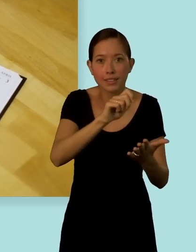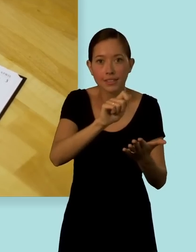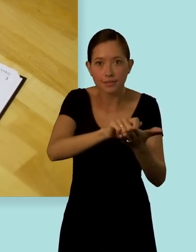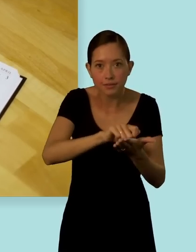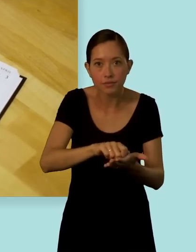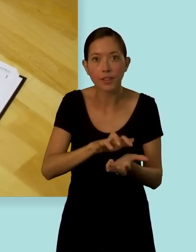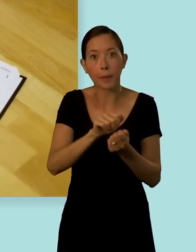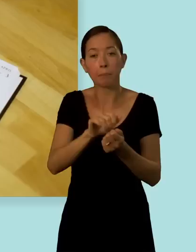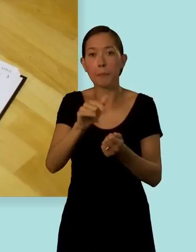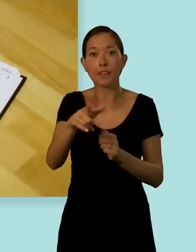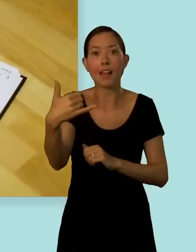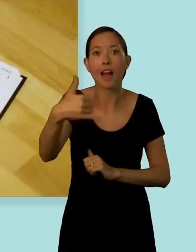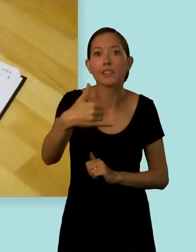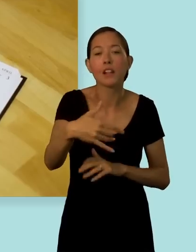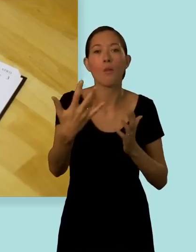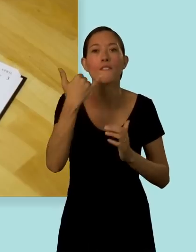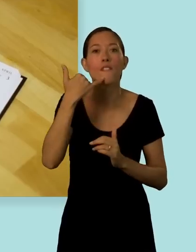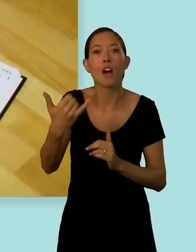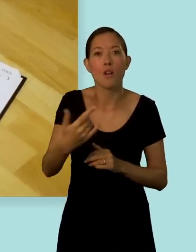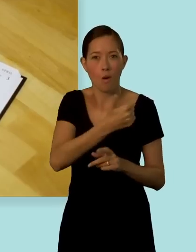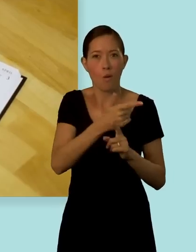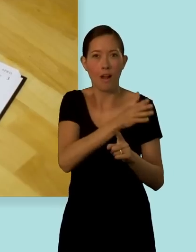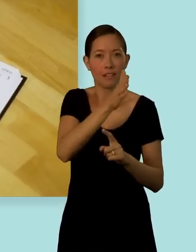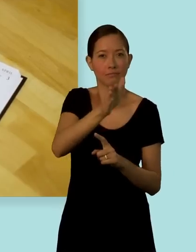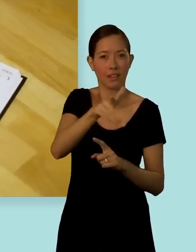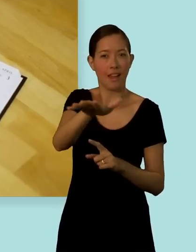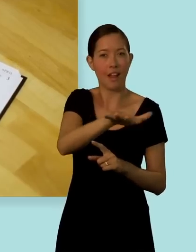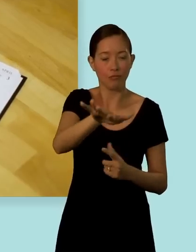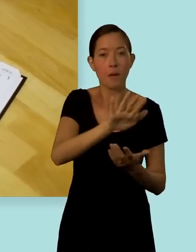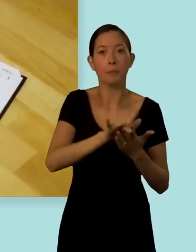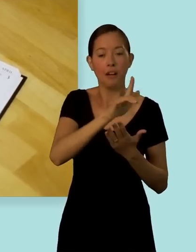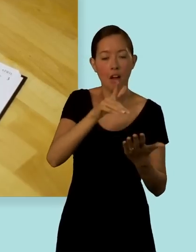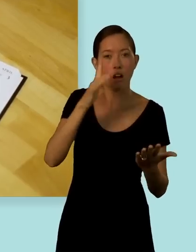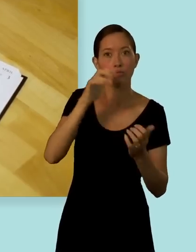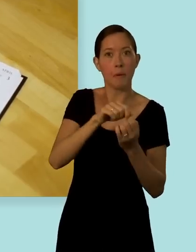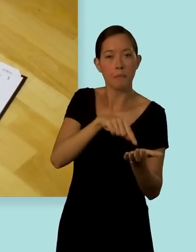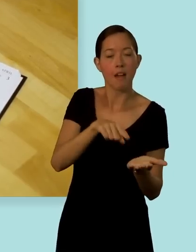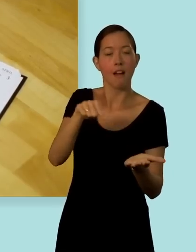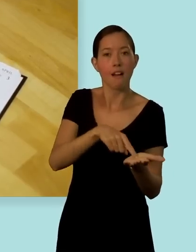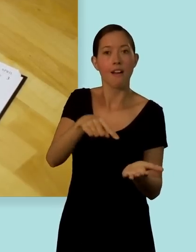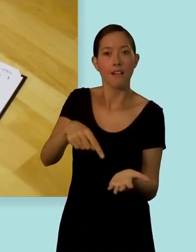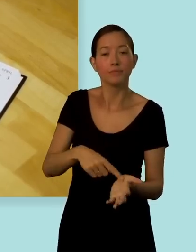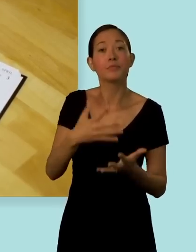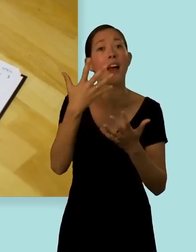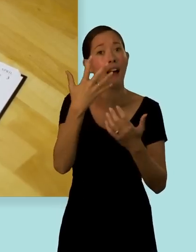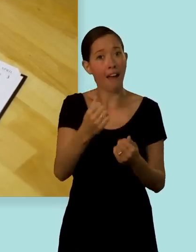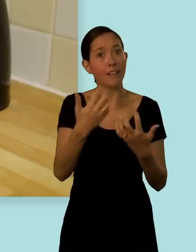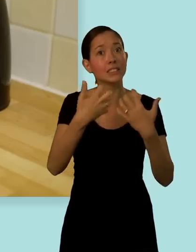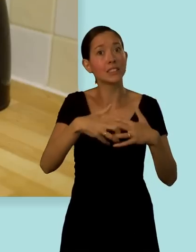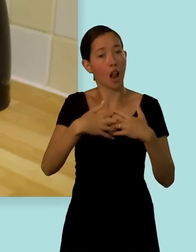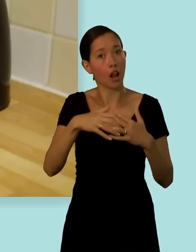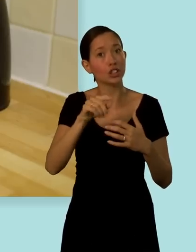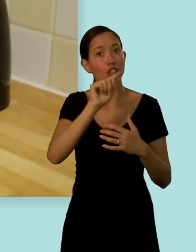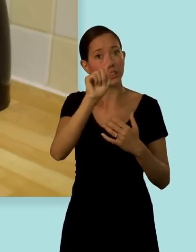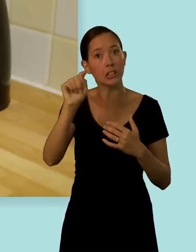to-do lists. Keep it by the kettle or phone, somewhere you gravitate towards, so you get used to referring to it.